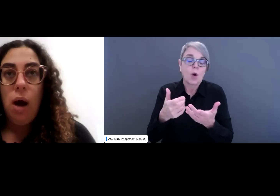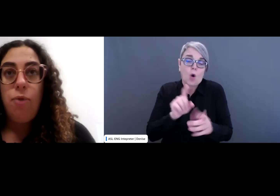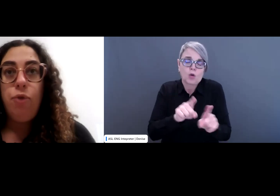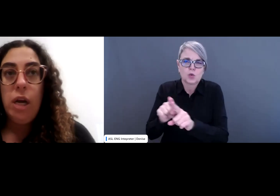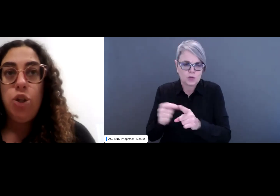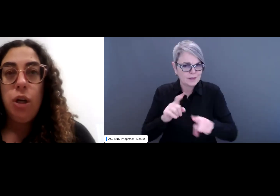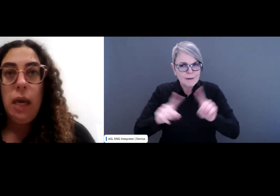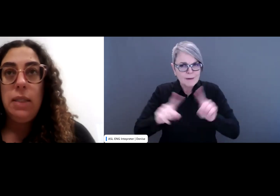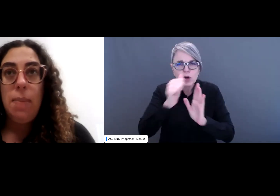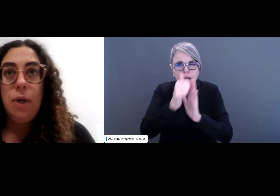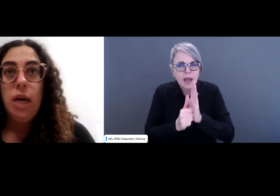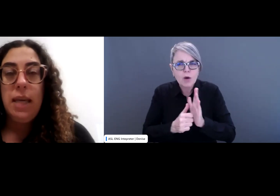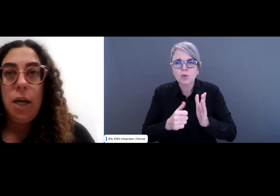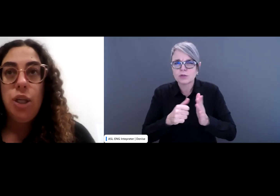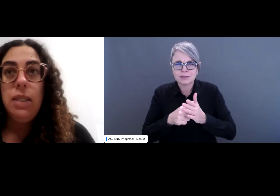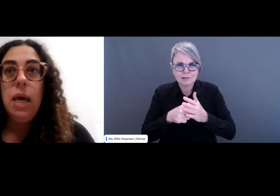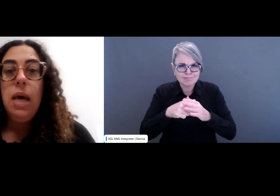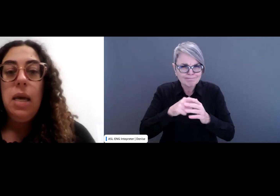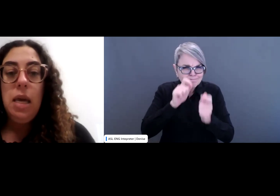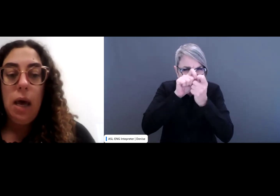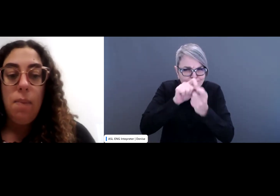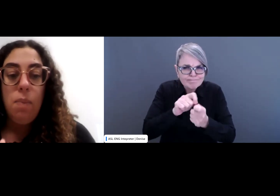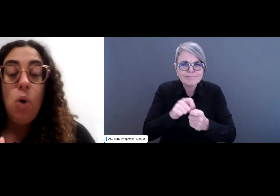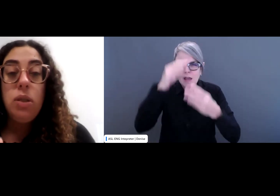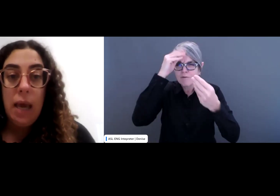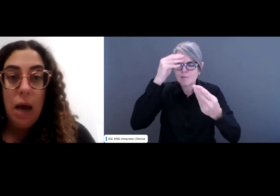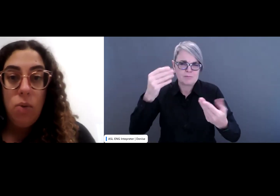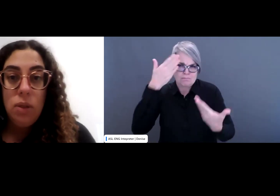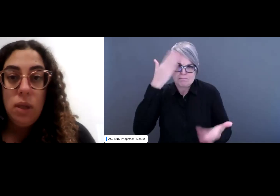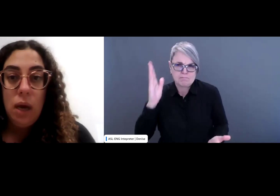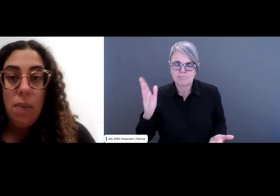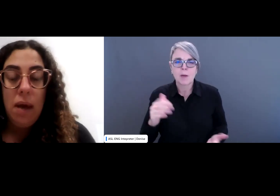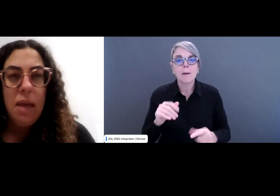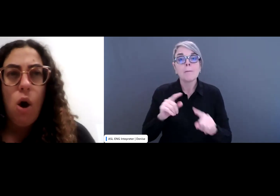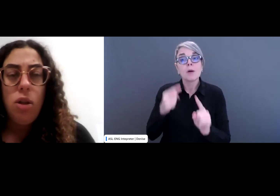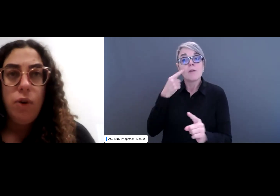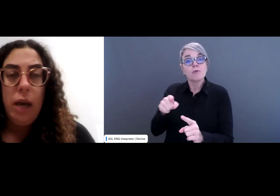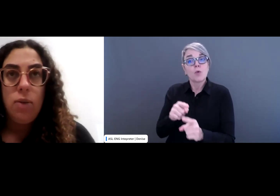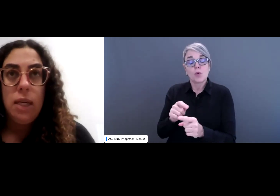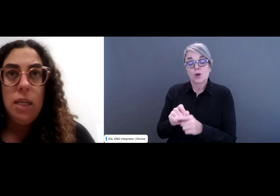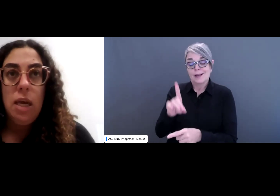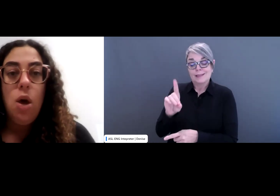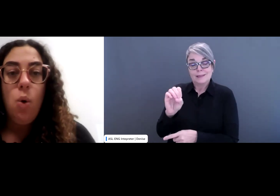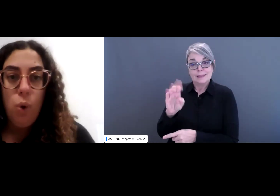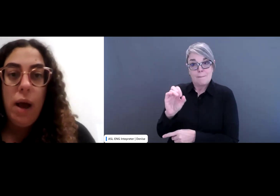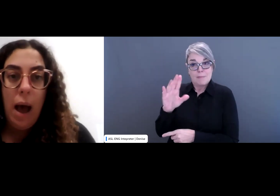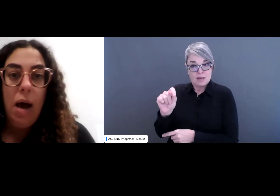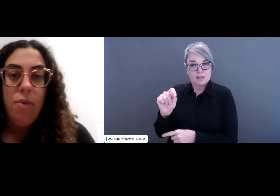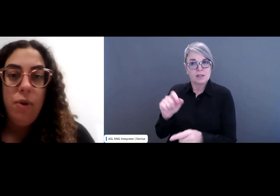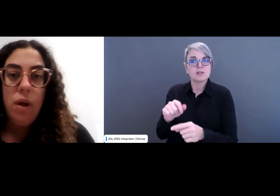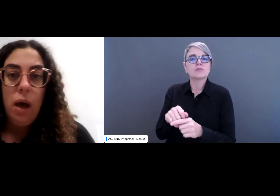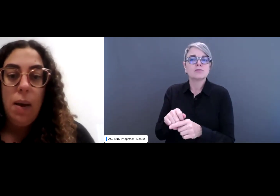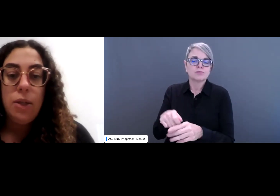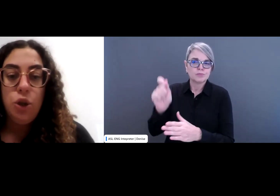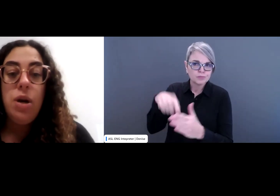to free tr like debit transactions, most accounts, I think all of our accounts at TD would